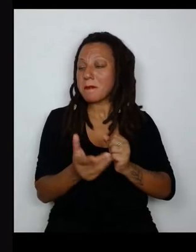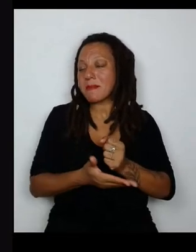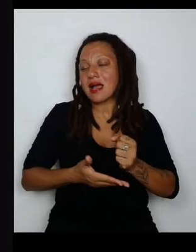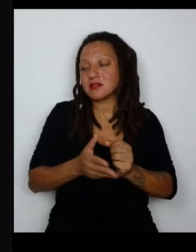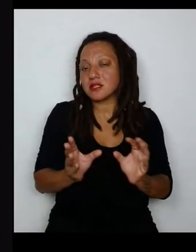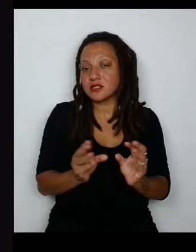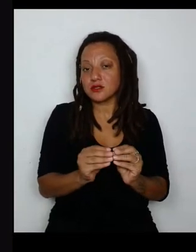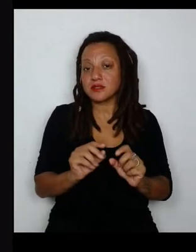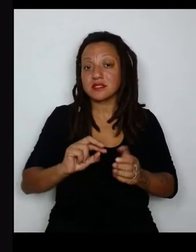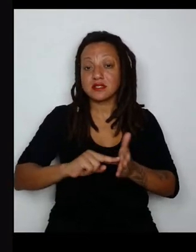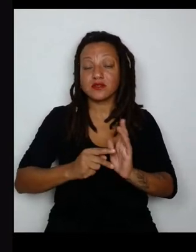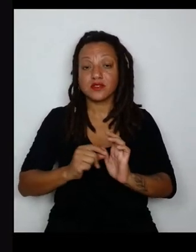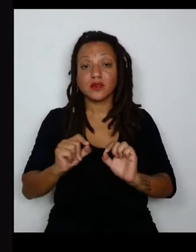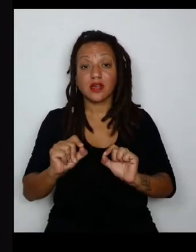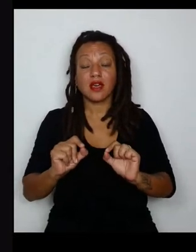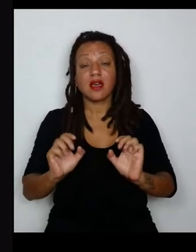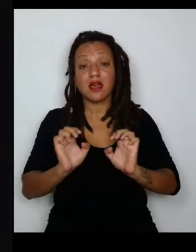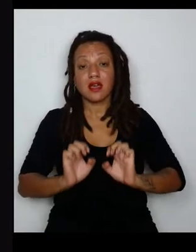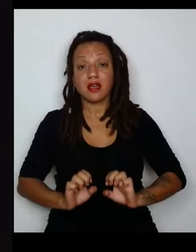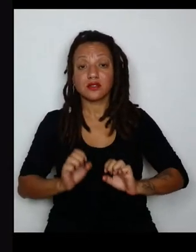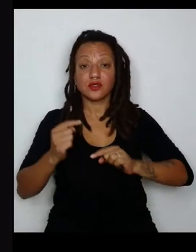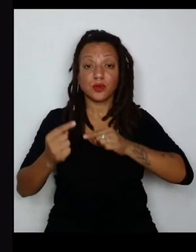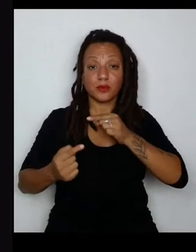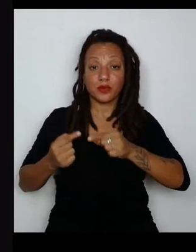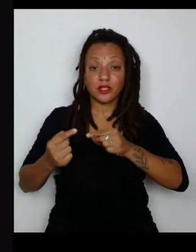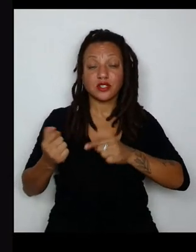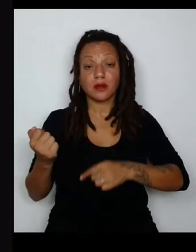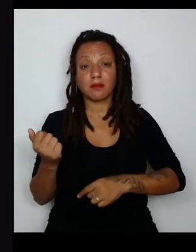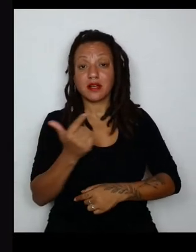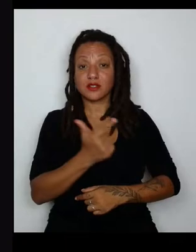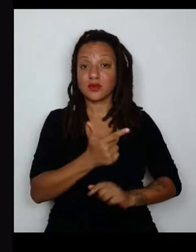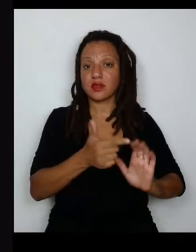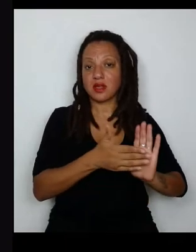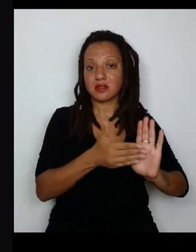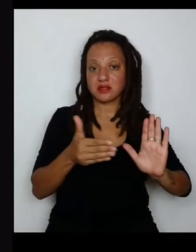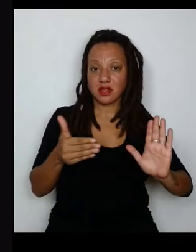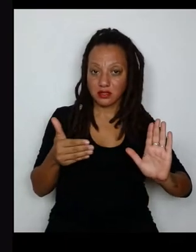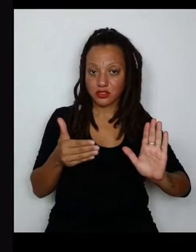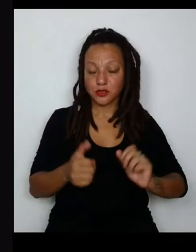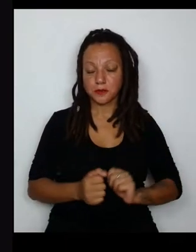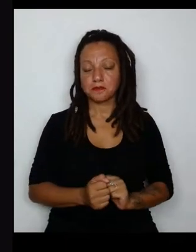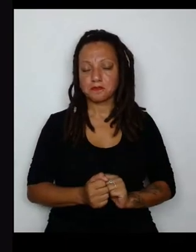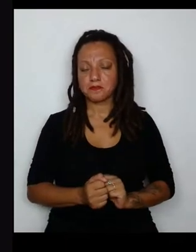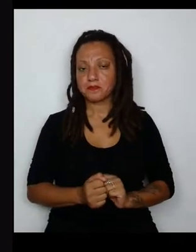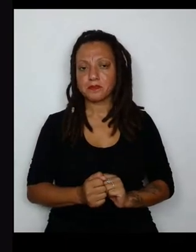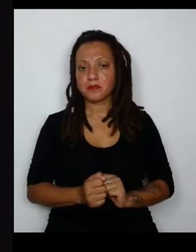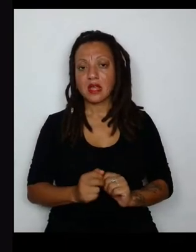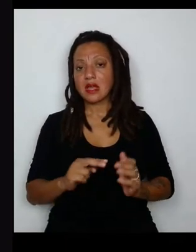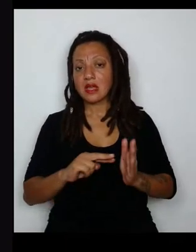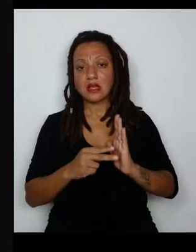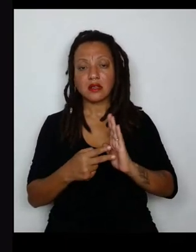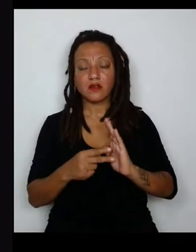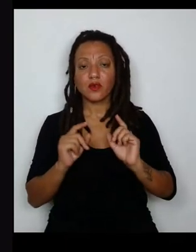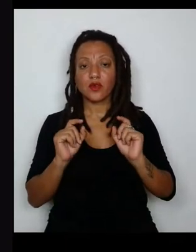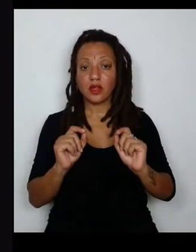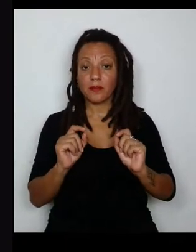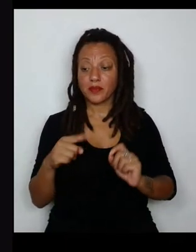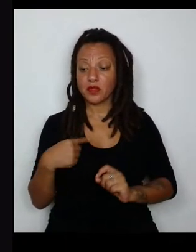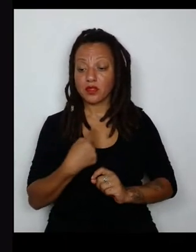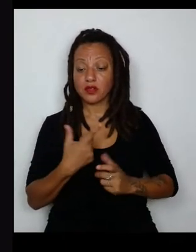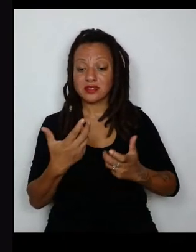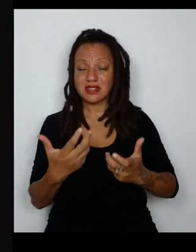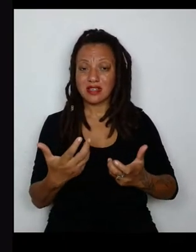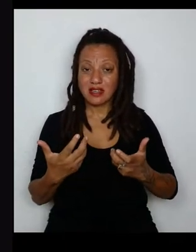rather than an aesthetic one in other words how do we want to square gogan's personal